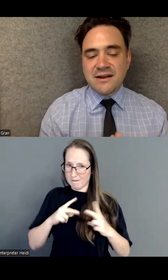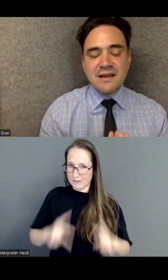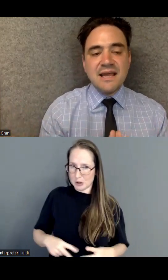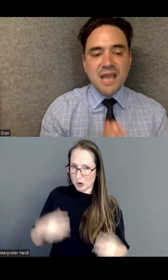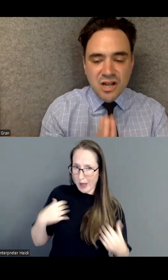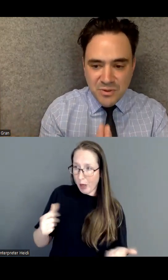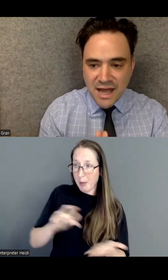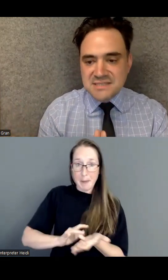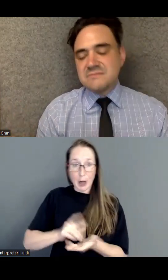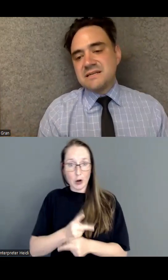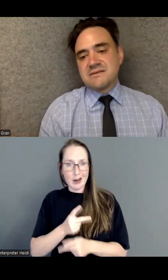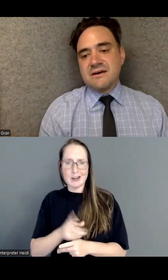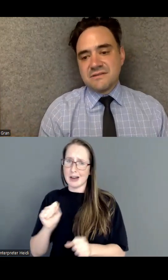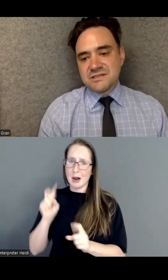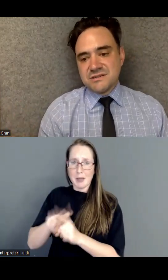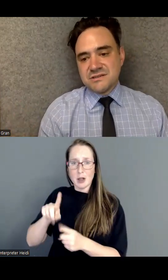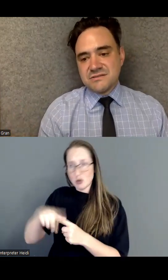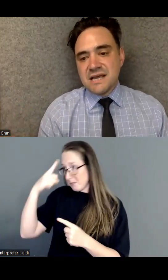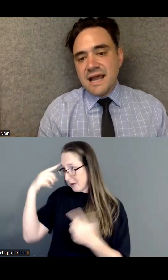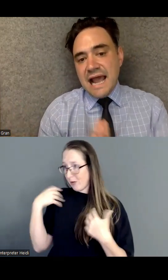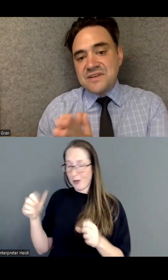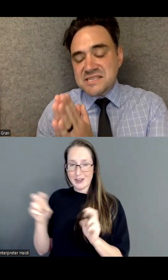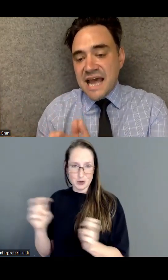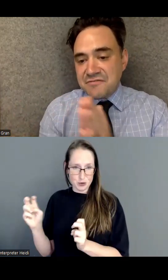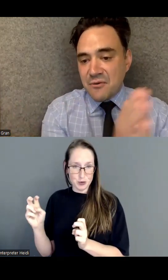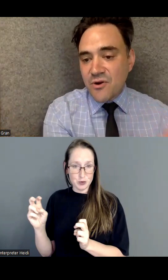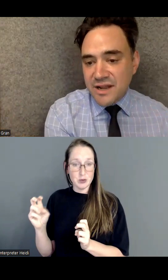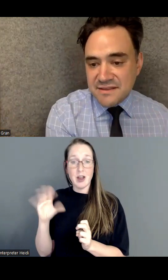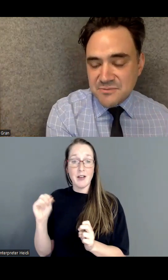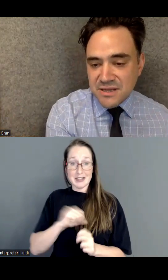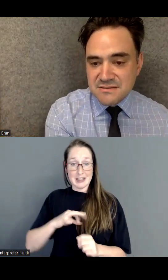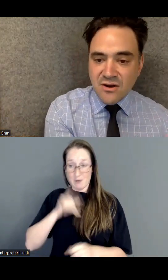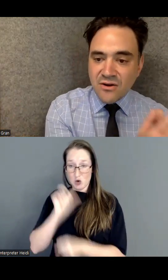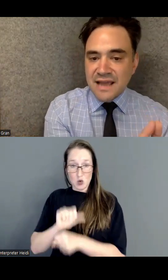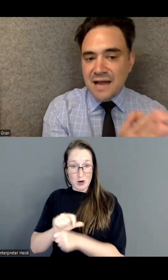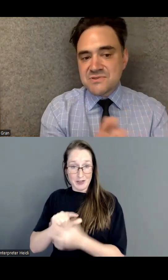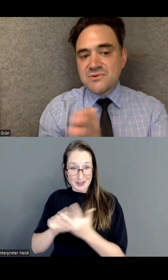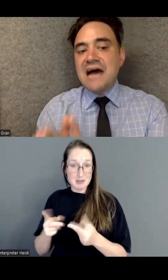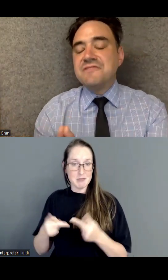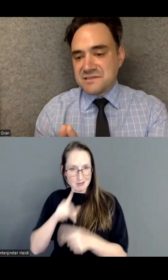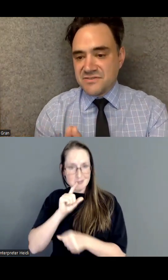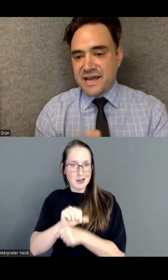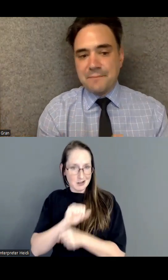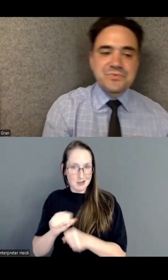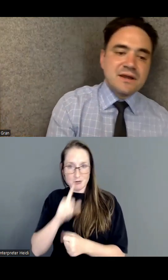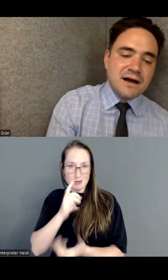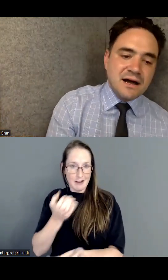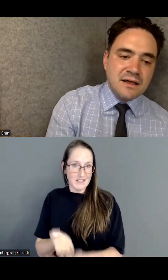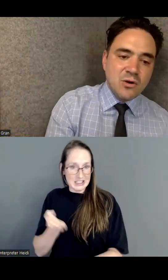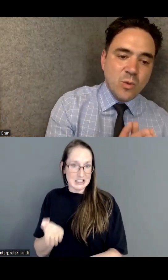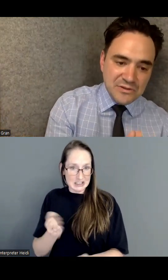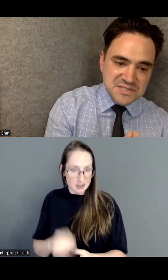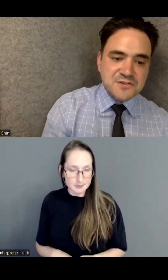medical care. It applies to mental health issues. And the staff that work at these places are the absolute evidence of that.